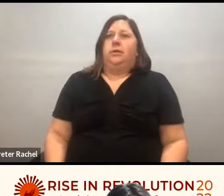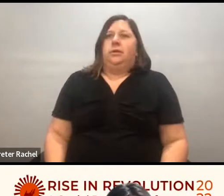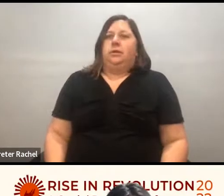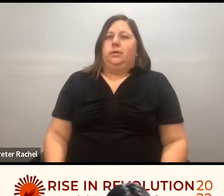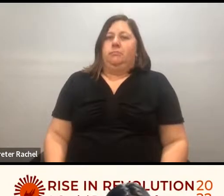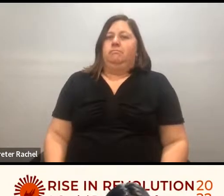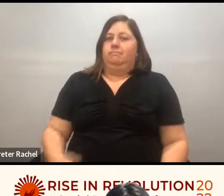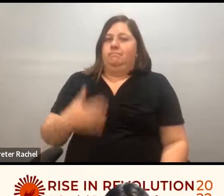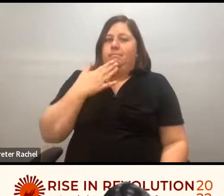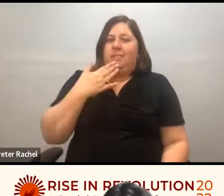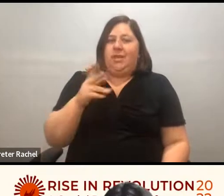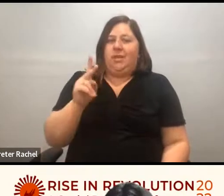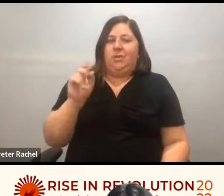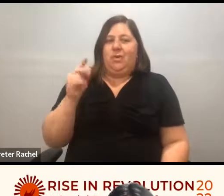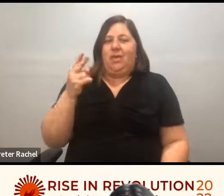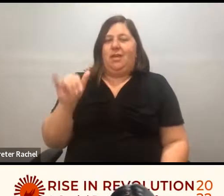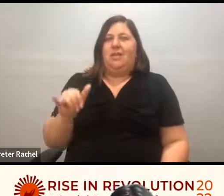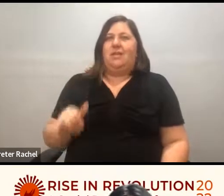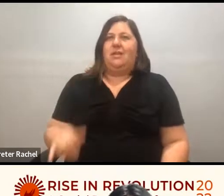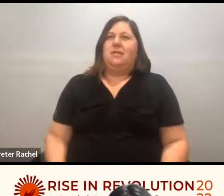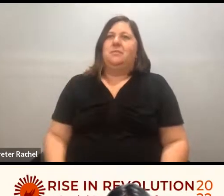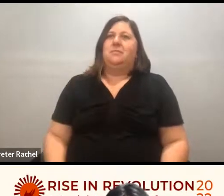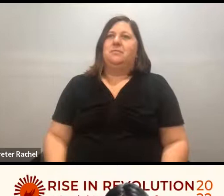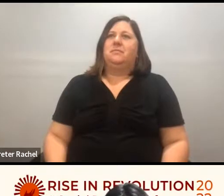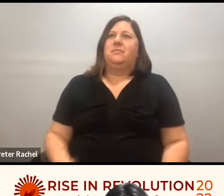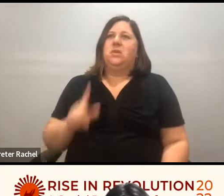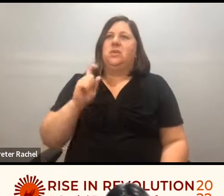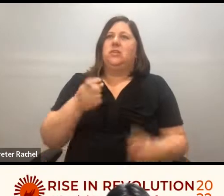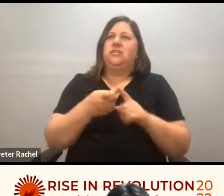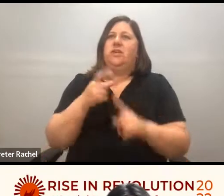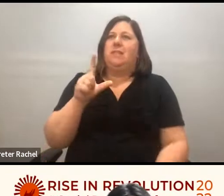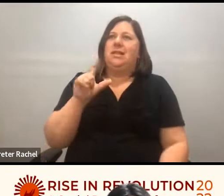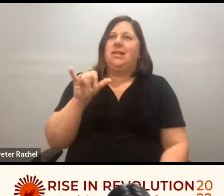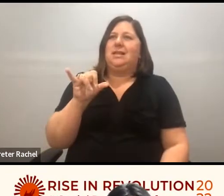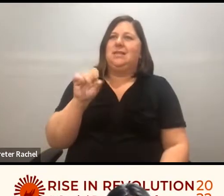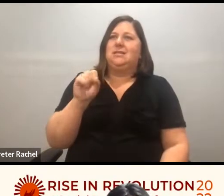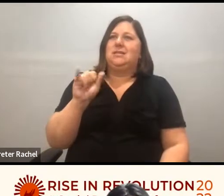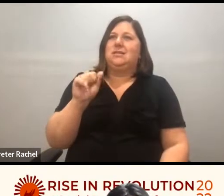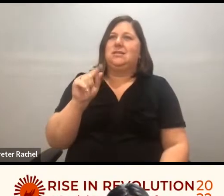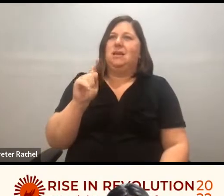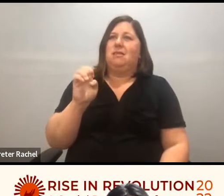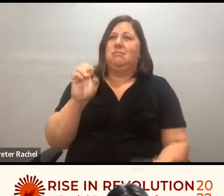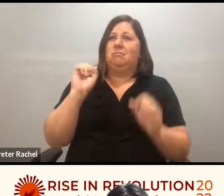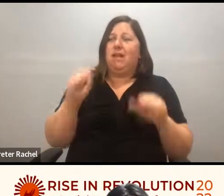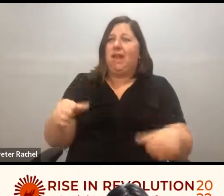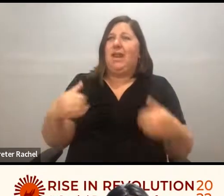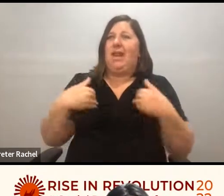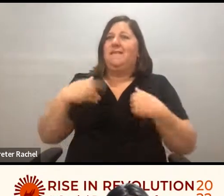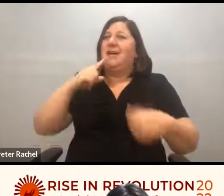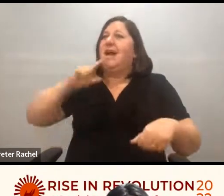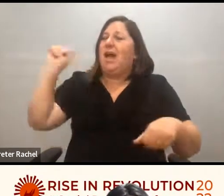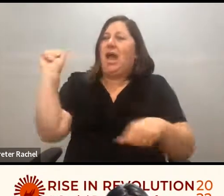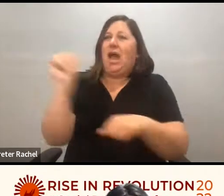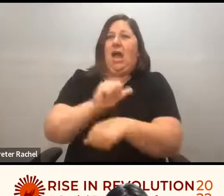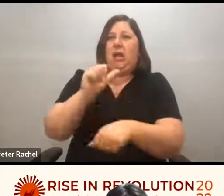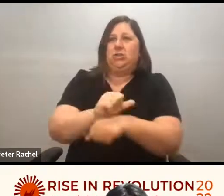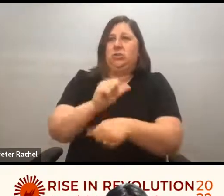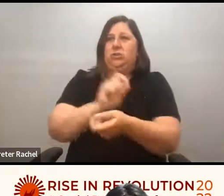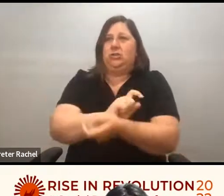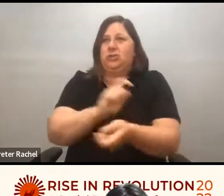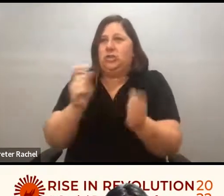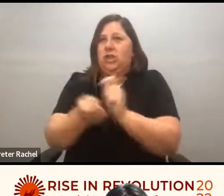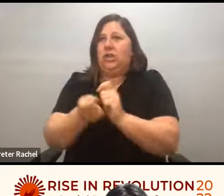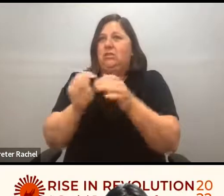Thank you, Kathy. Now we have a question from Luciate, who says, can there be actual material change in regards to